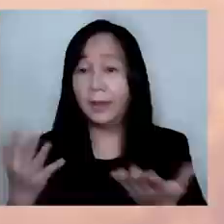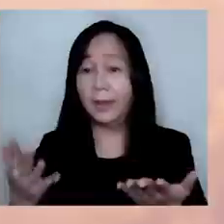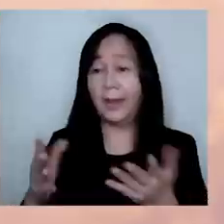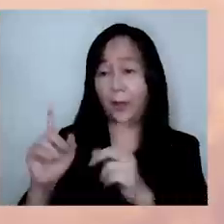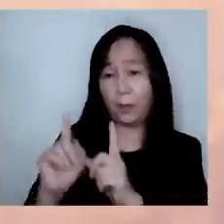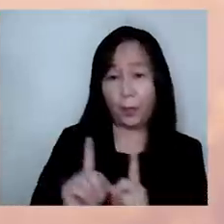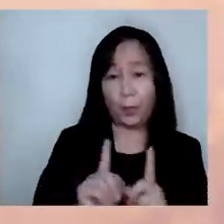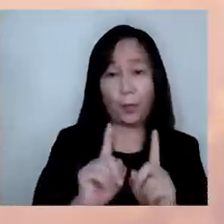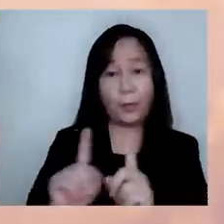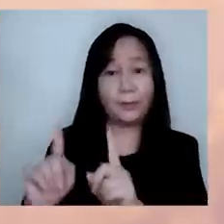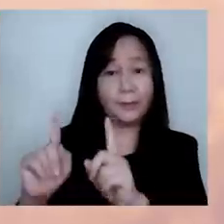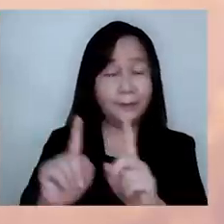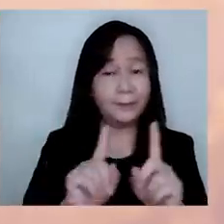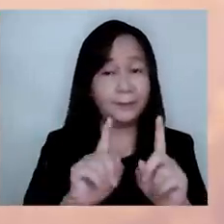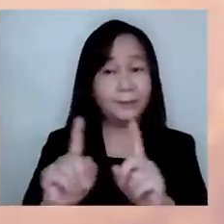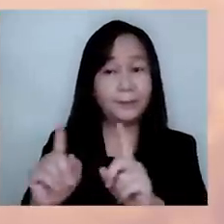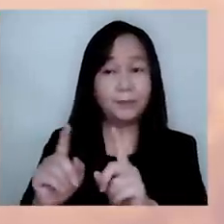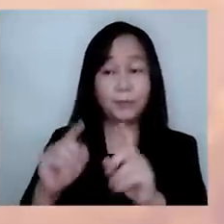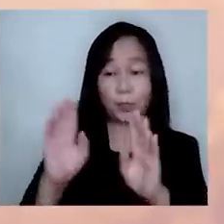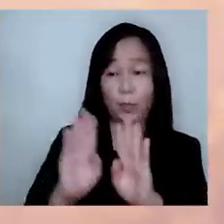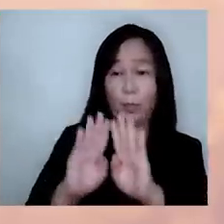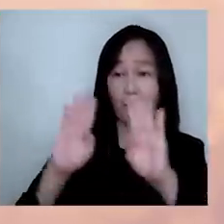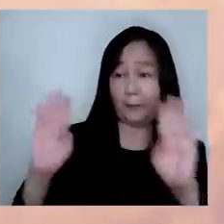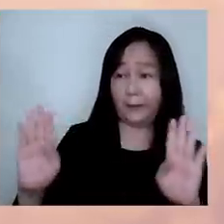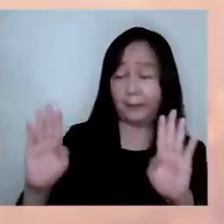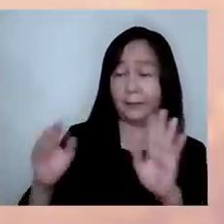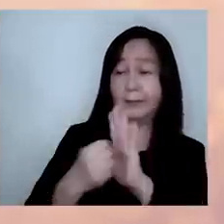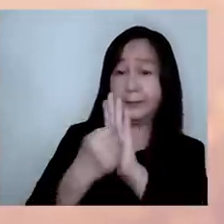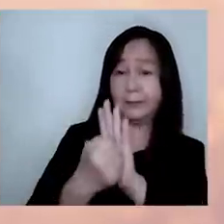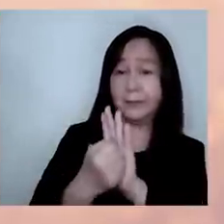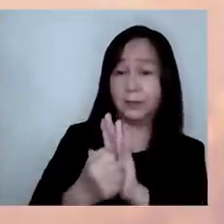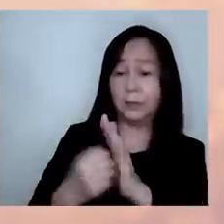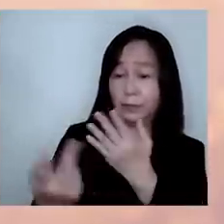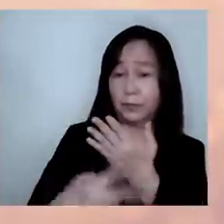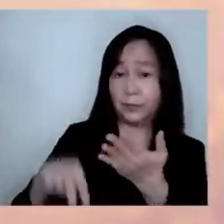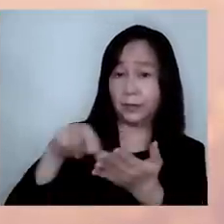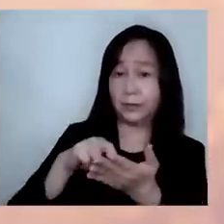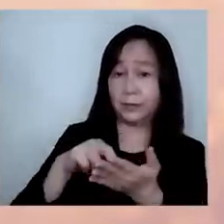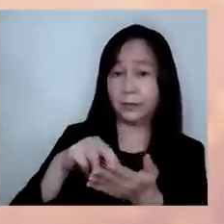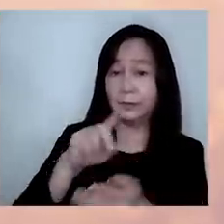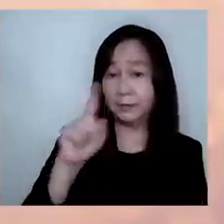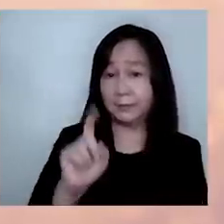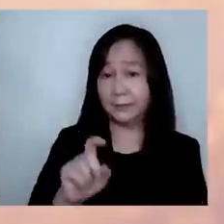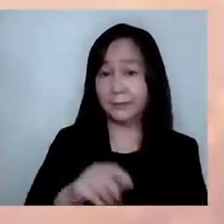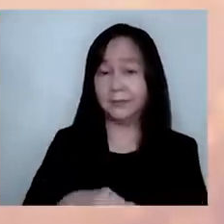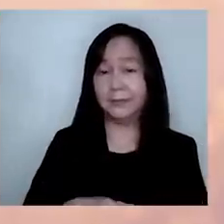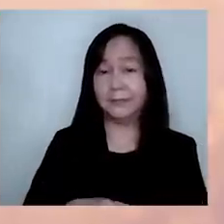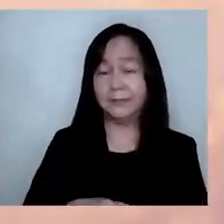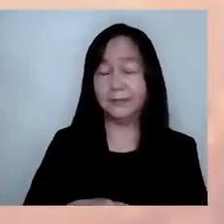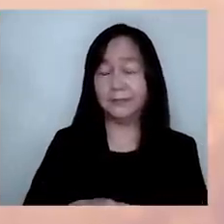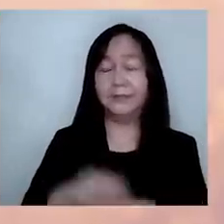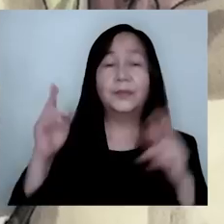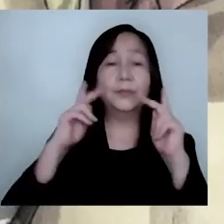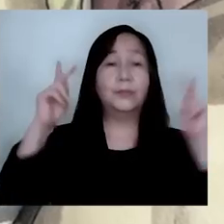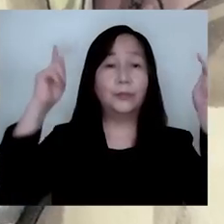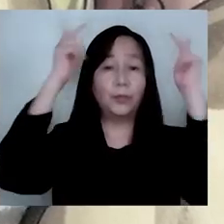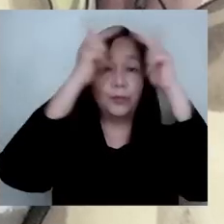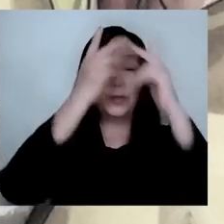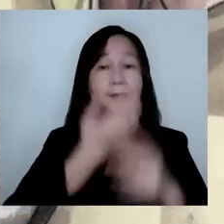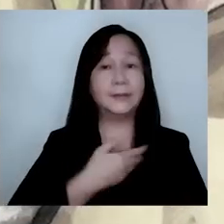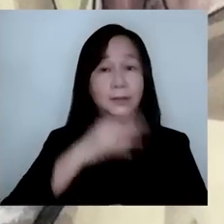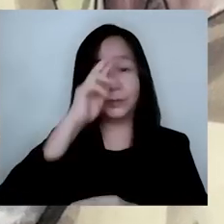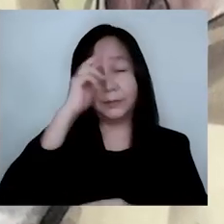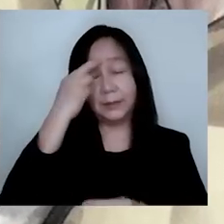them to open again the science of Resurrection Pope Francis reminds us